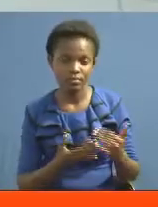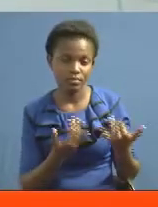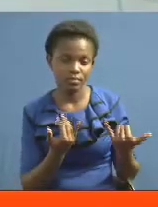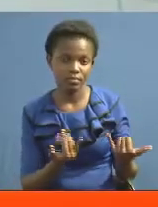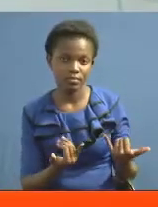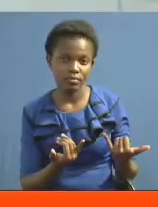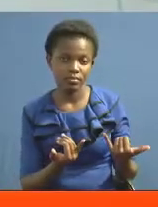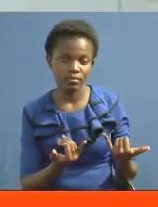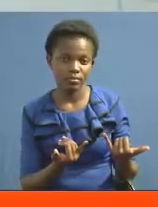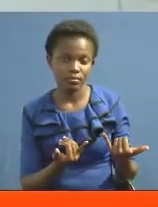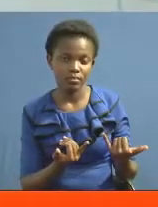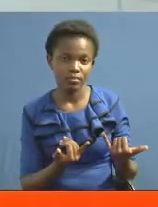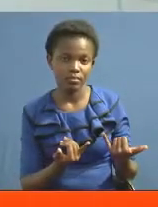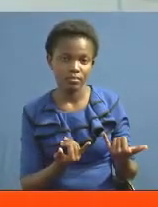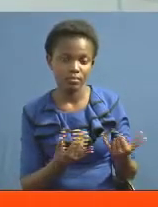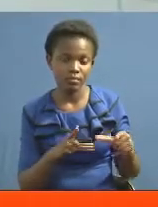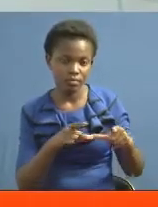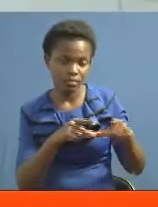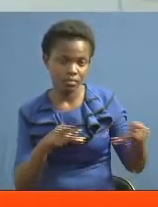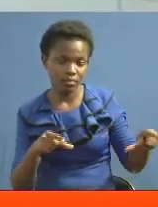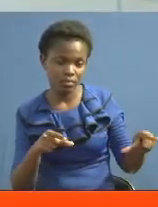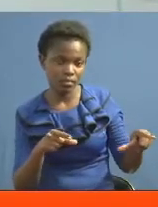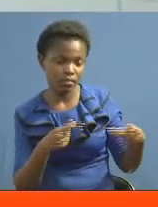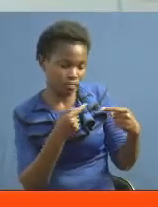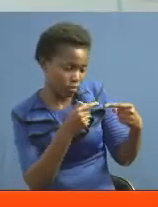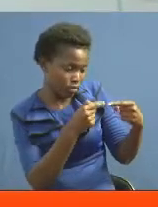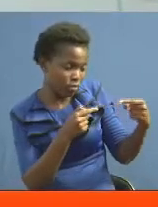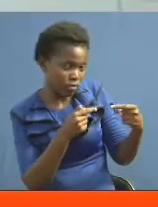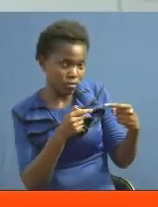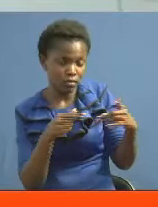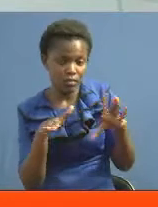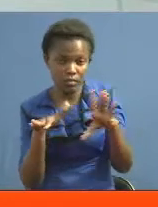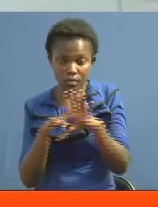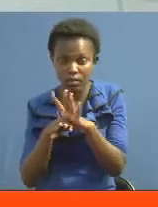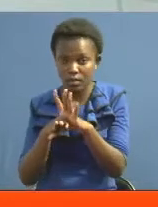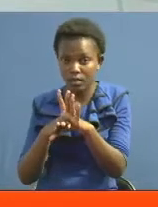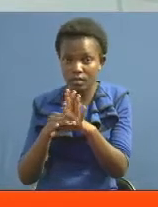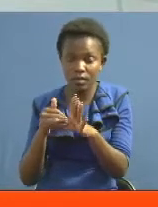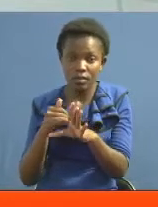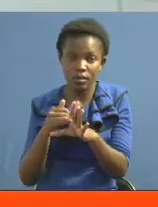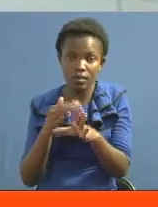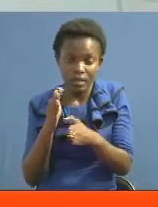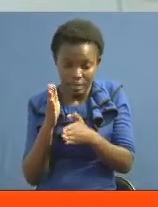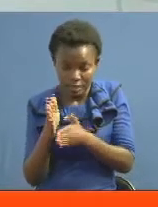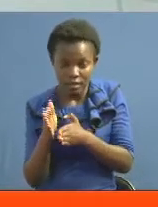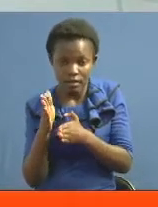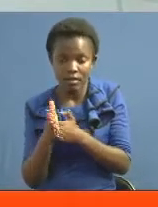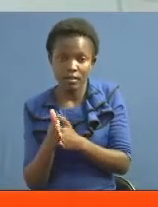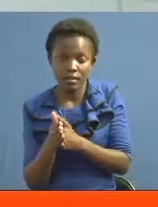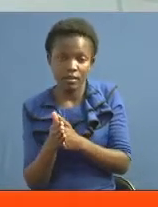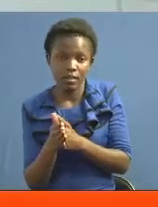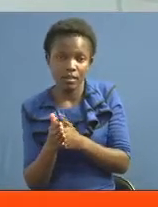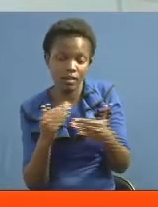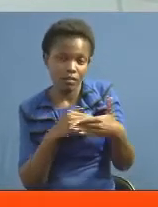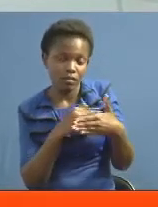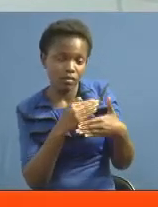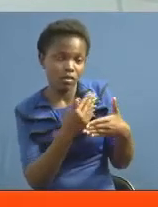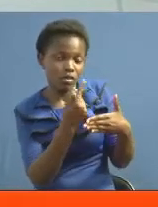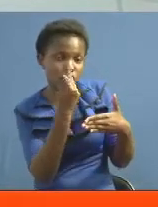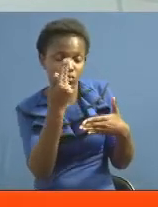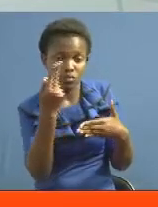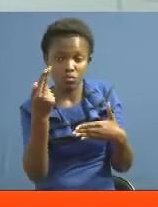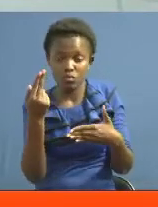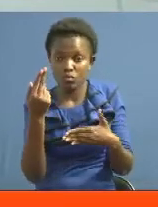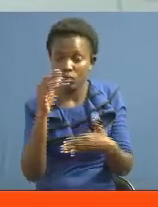Now, a protracted land in dispute in the Bibi area of Naivasha took a new twist after over 200 irate